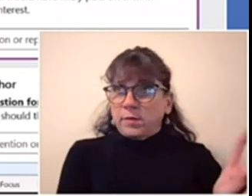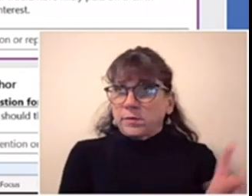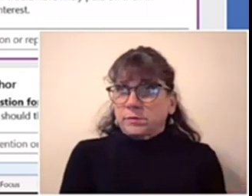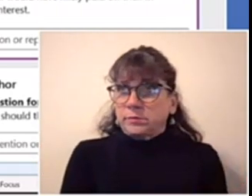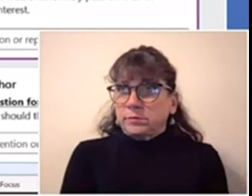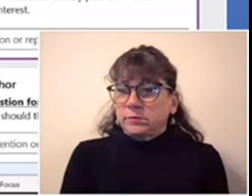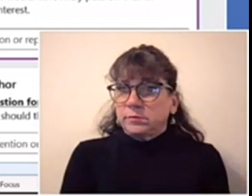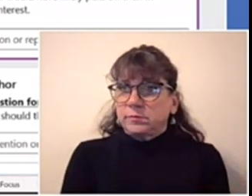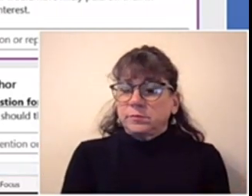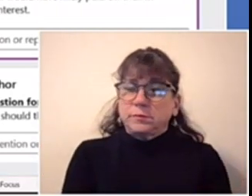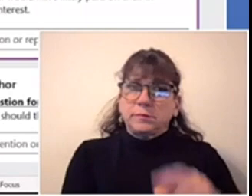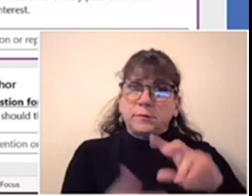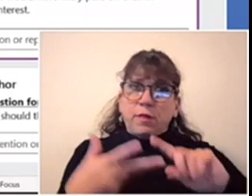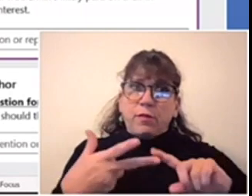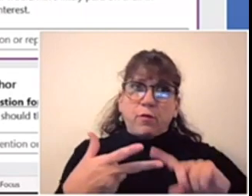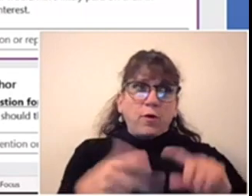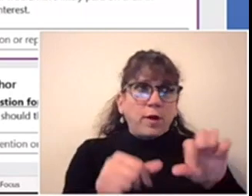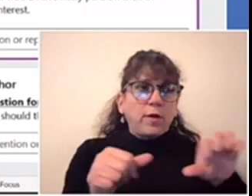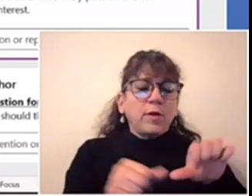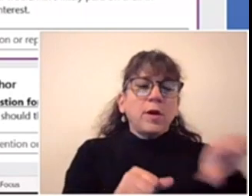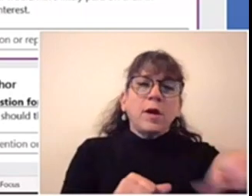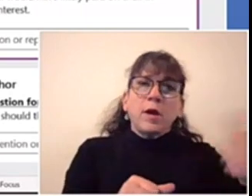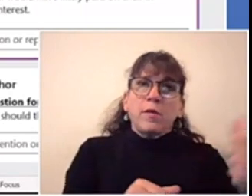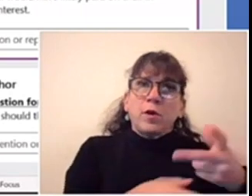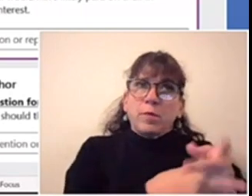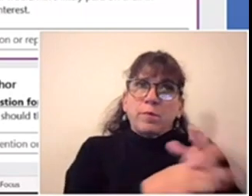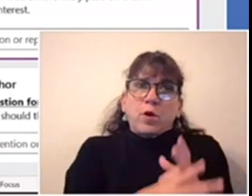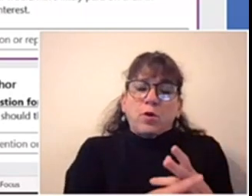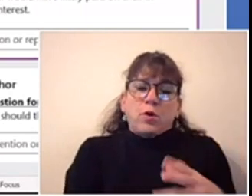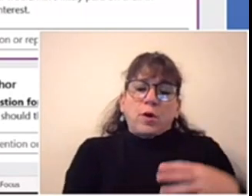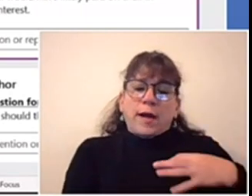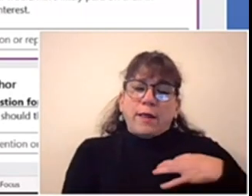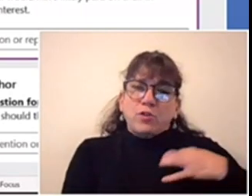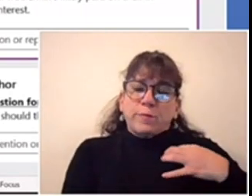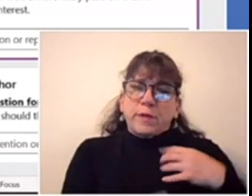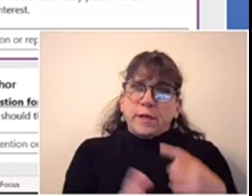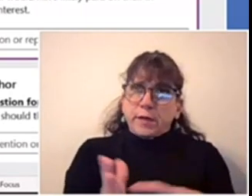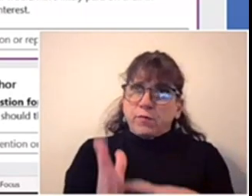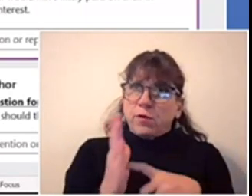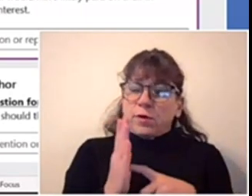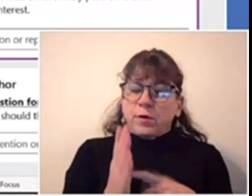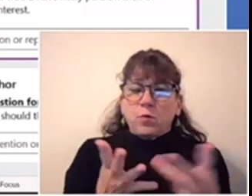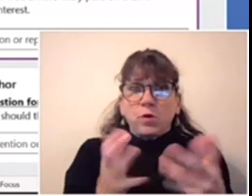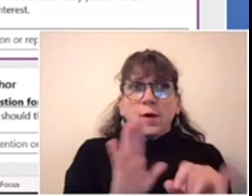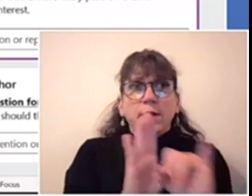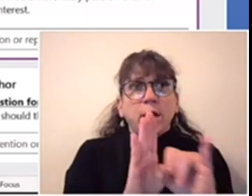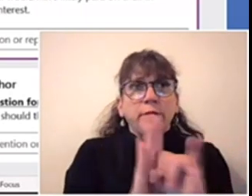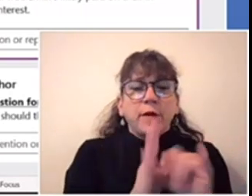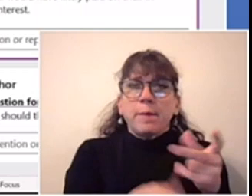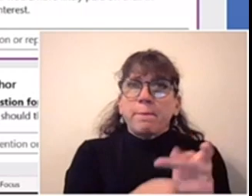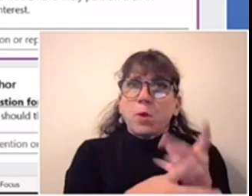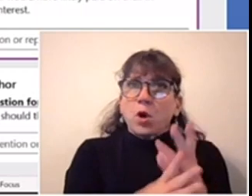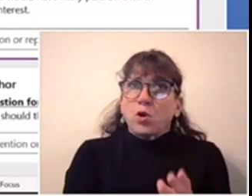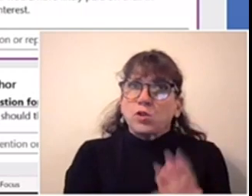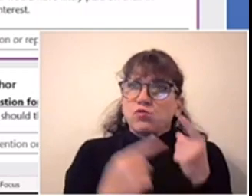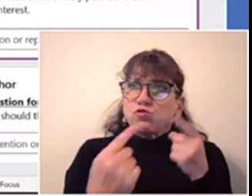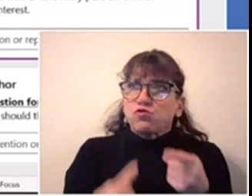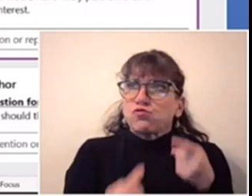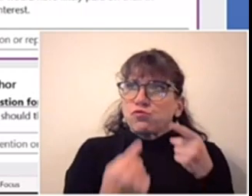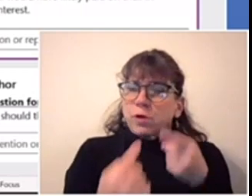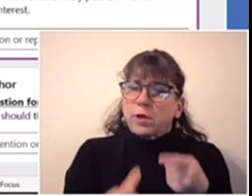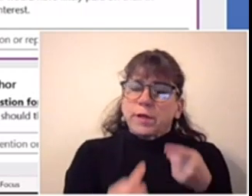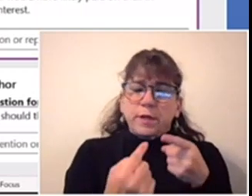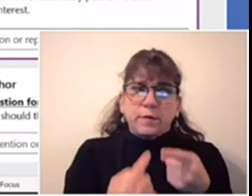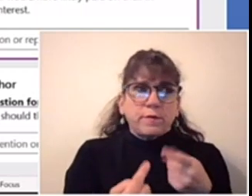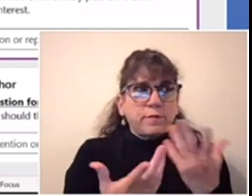The third area is other borrower eligibility requirements. We want to identify borrowers who are struggling from the